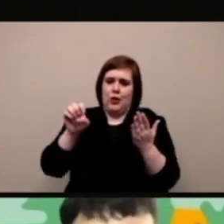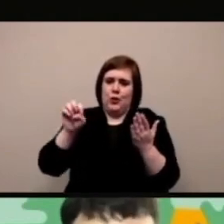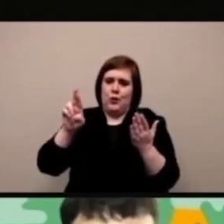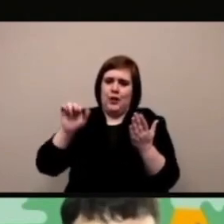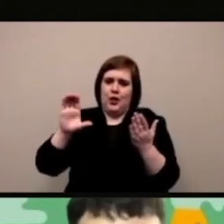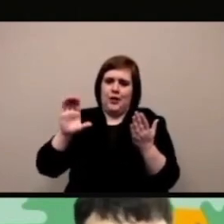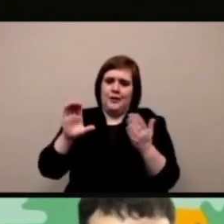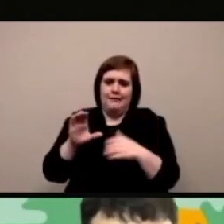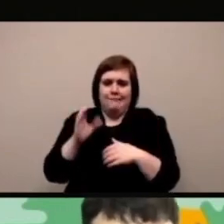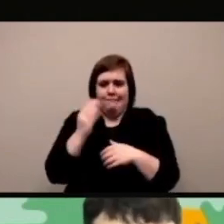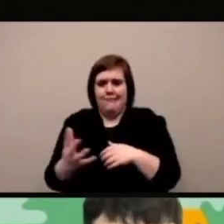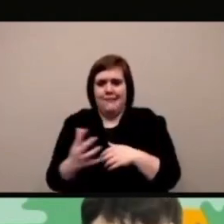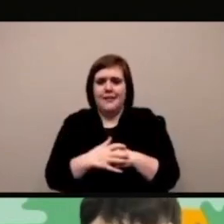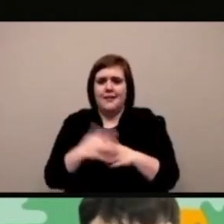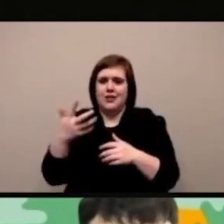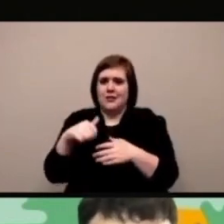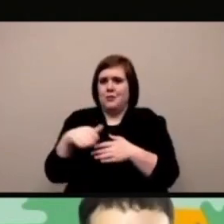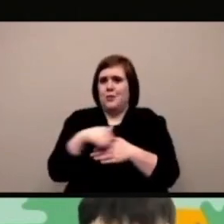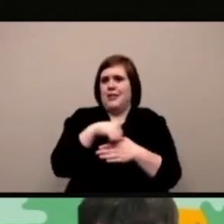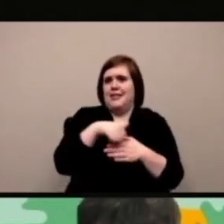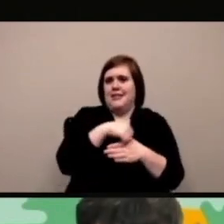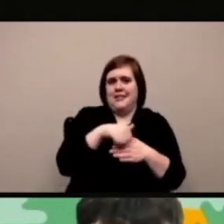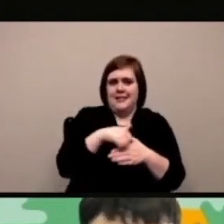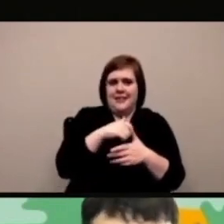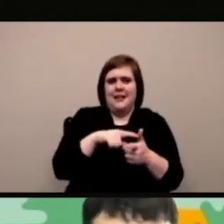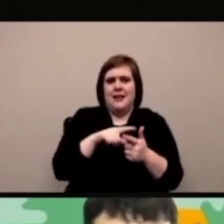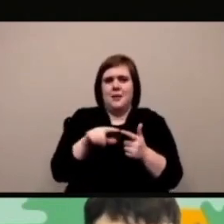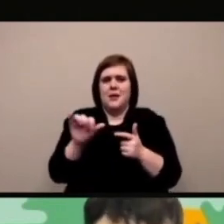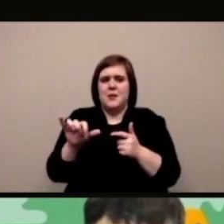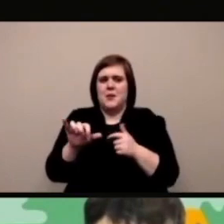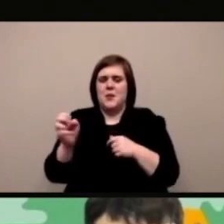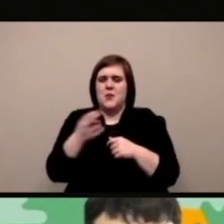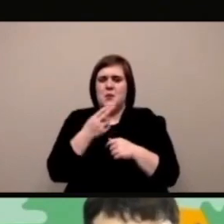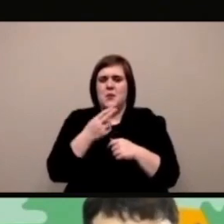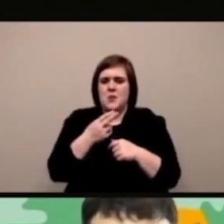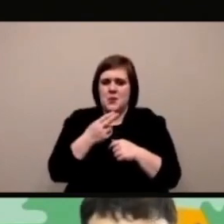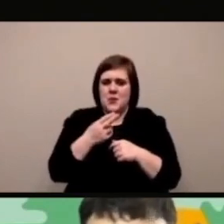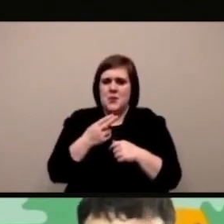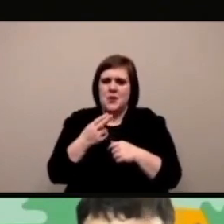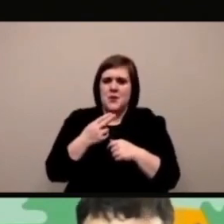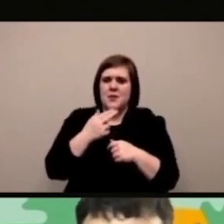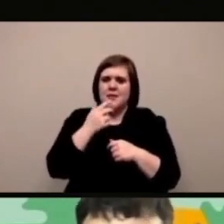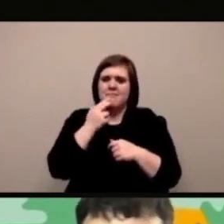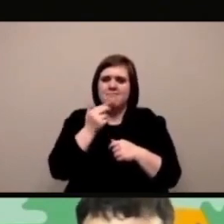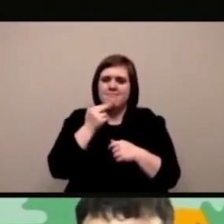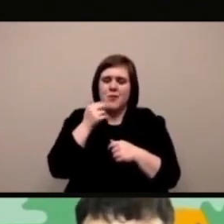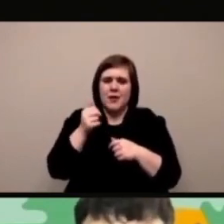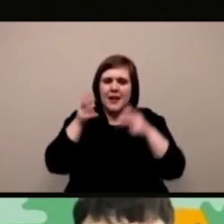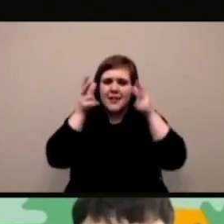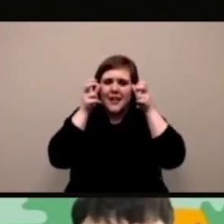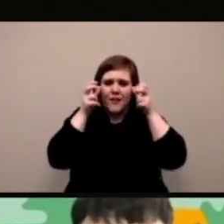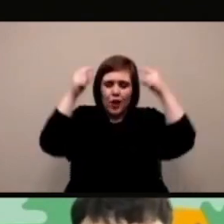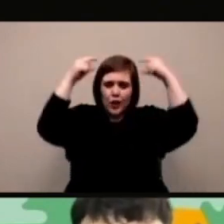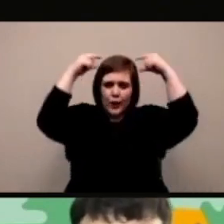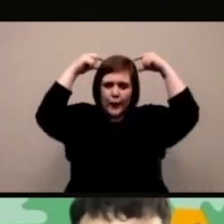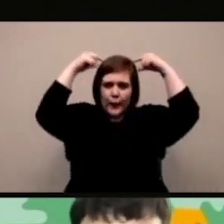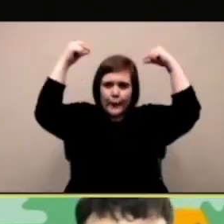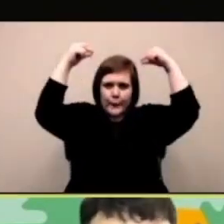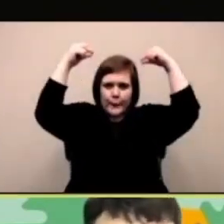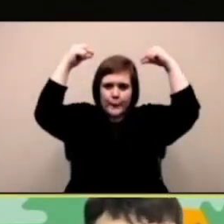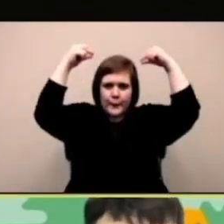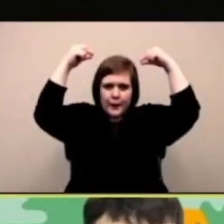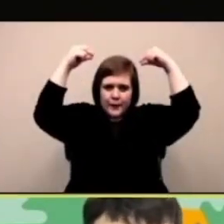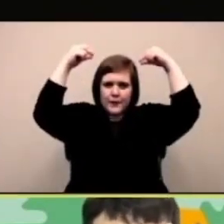to practice. And then I was like, ooh, it'd be fun if I had like little devil ears. And then